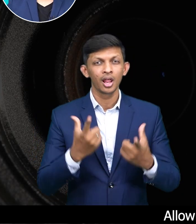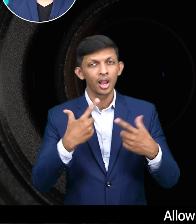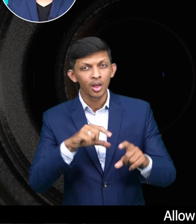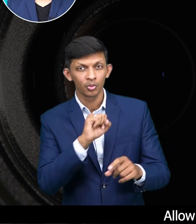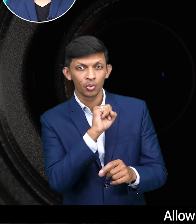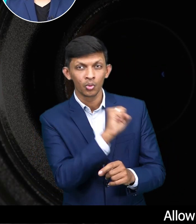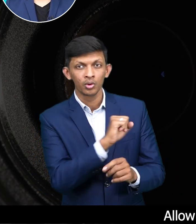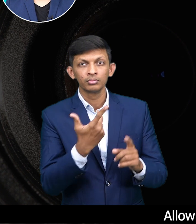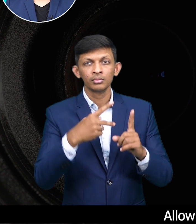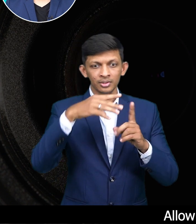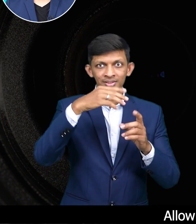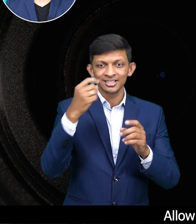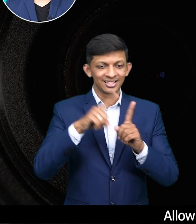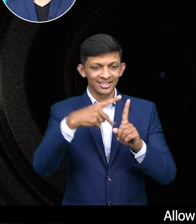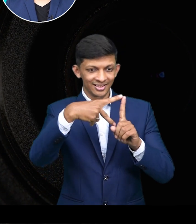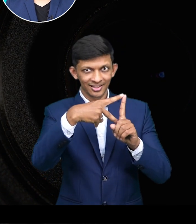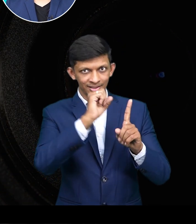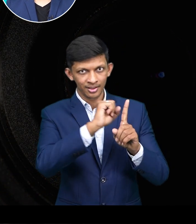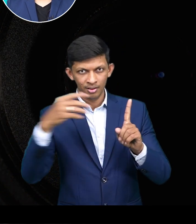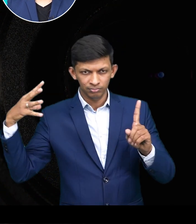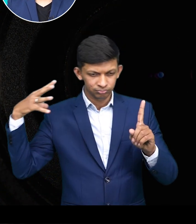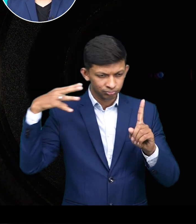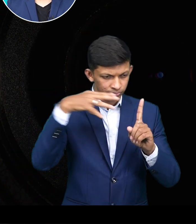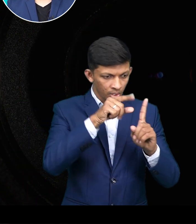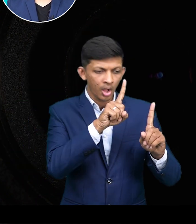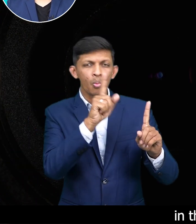Allow a narrow beam of sunlight through